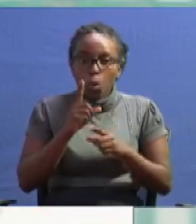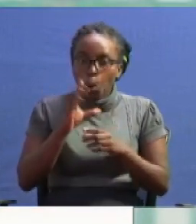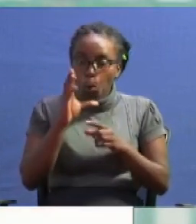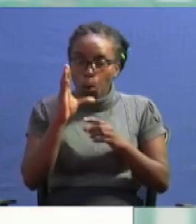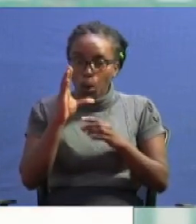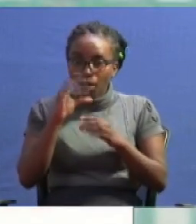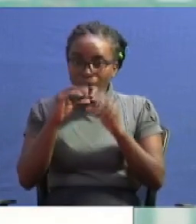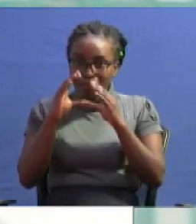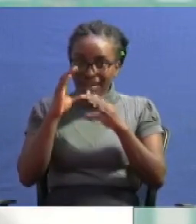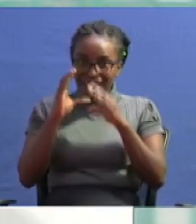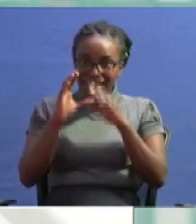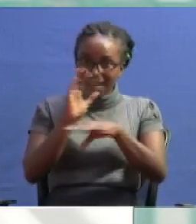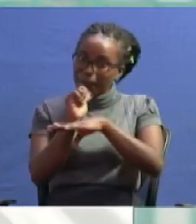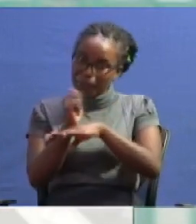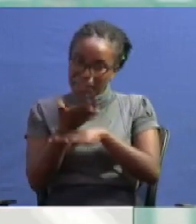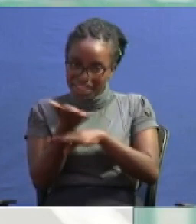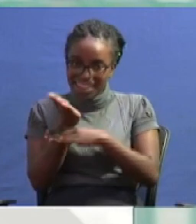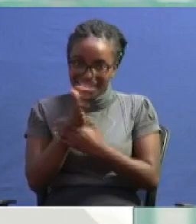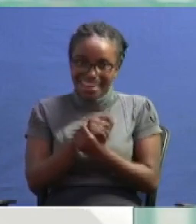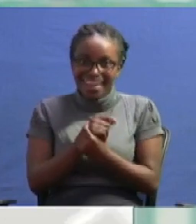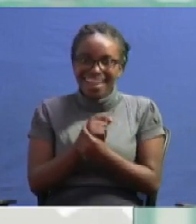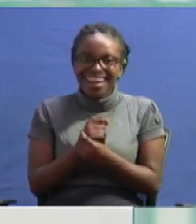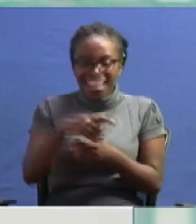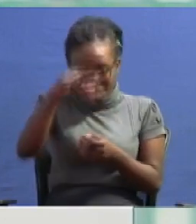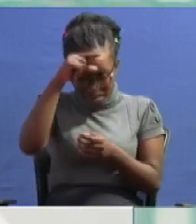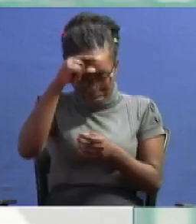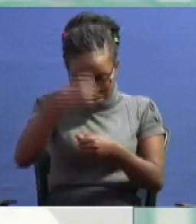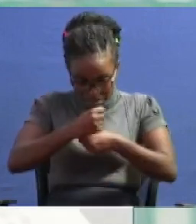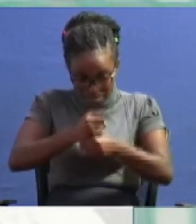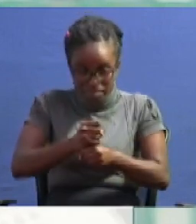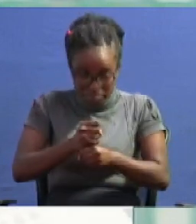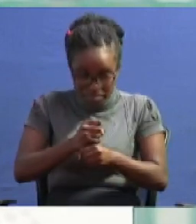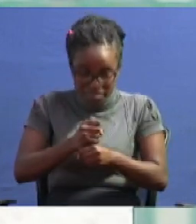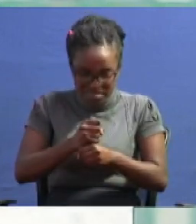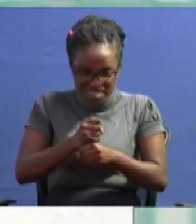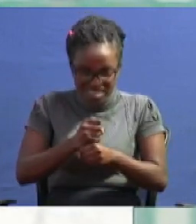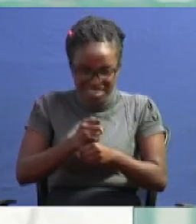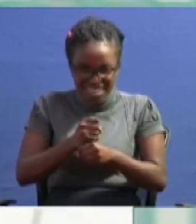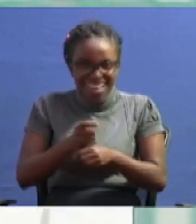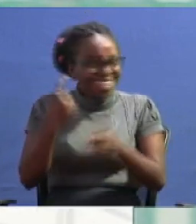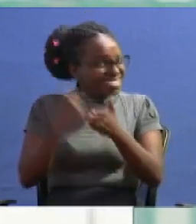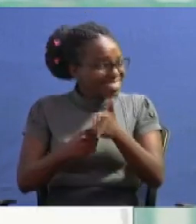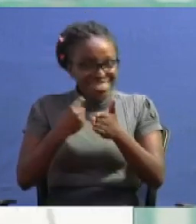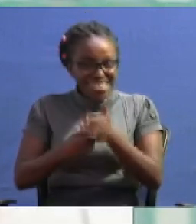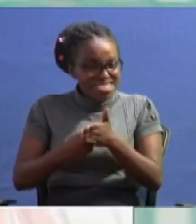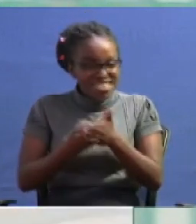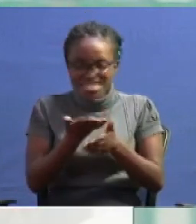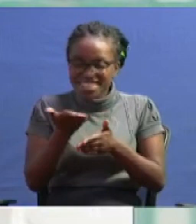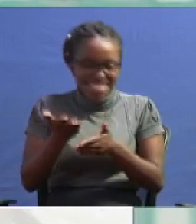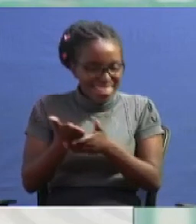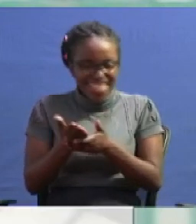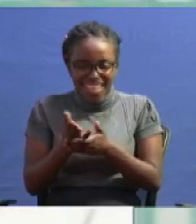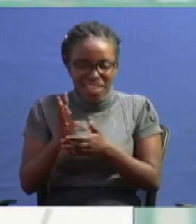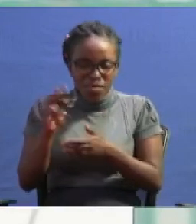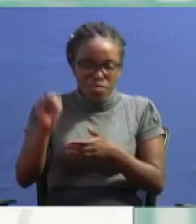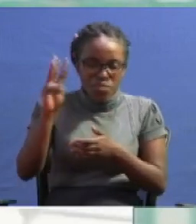biggest mistake that the government is making is expecting to prosper on taxes. And as Winston Churchill put